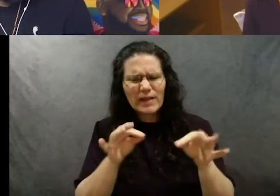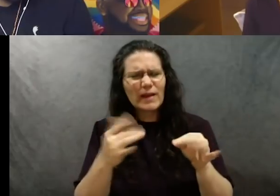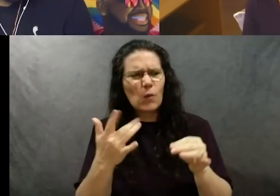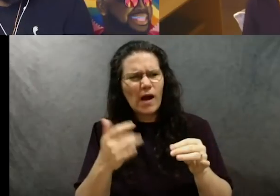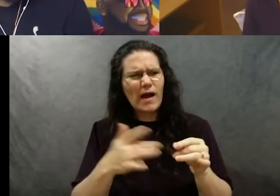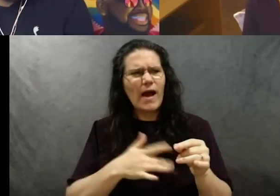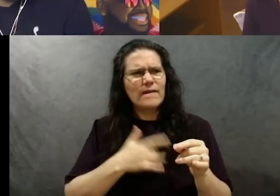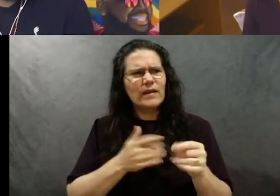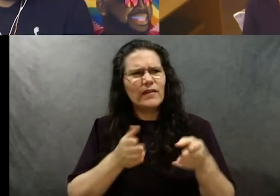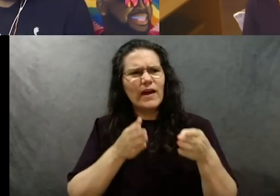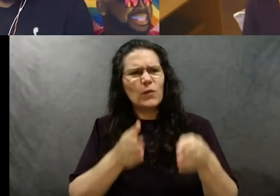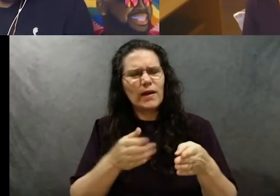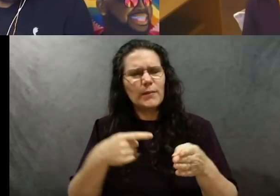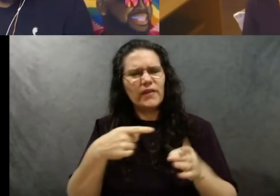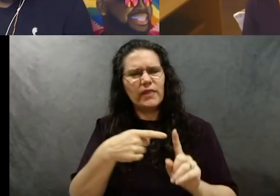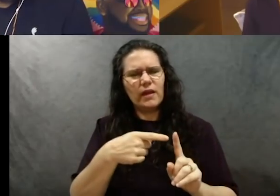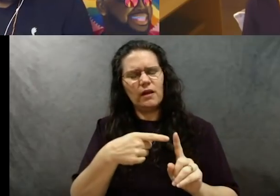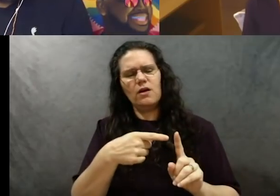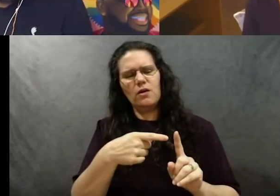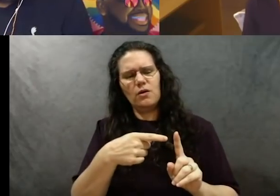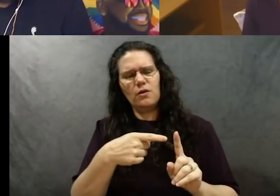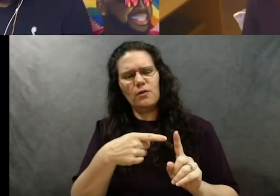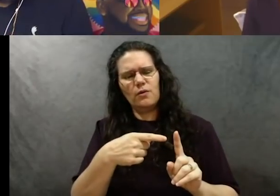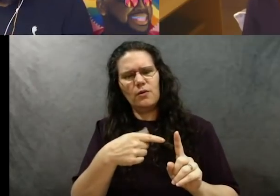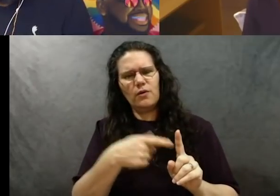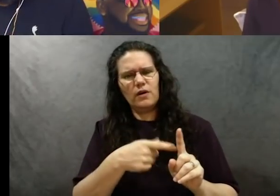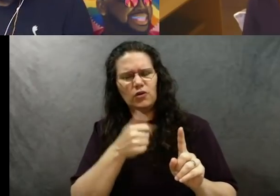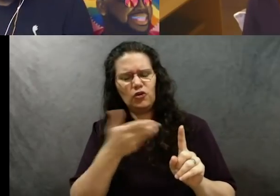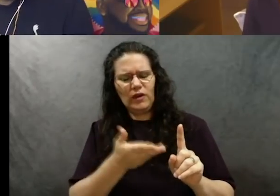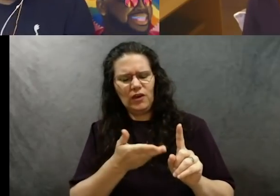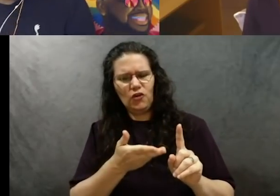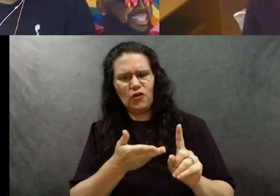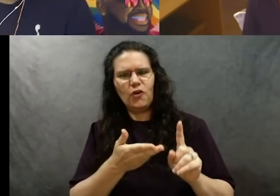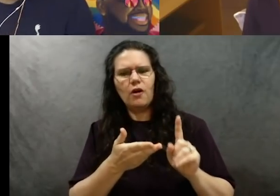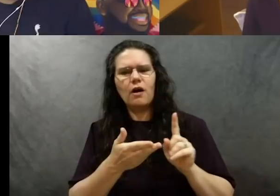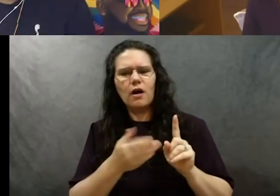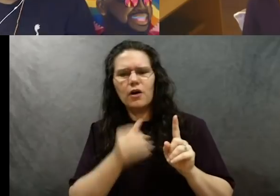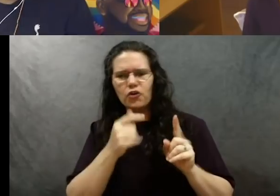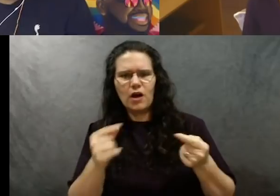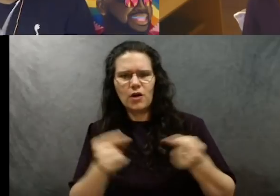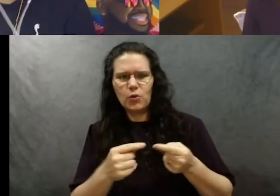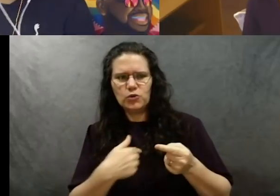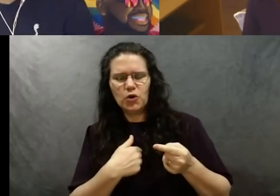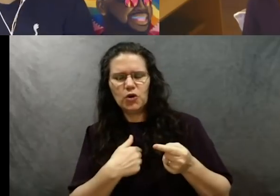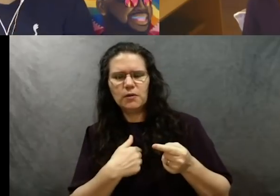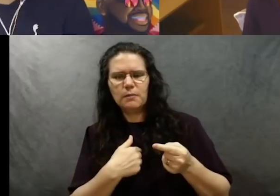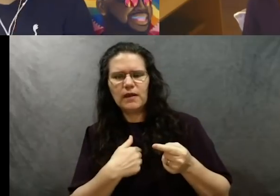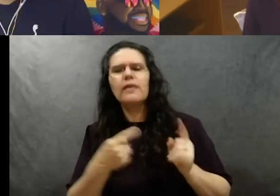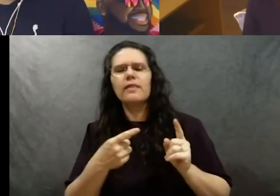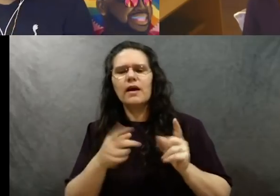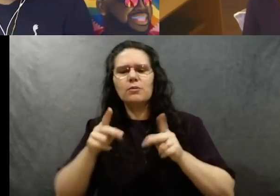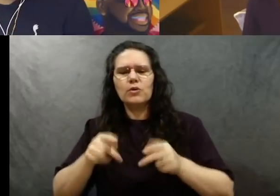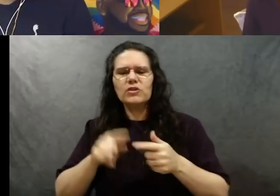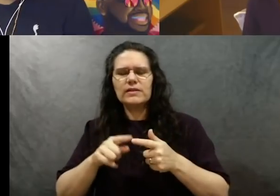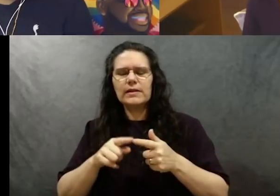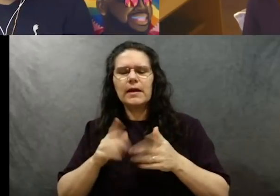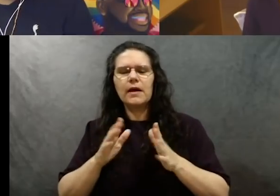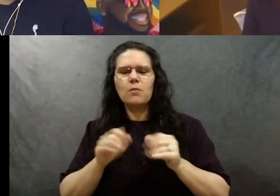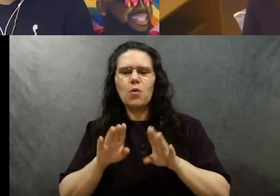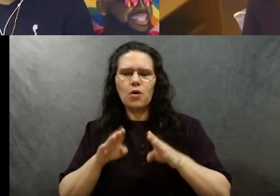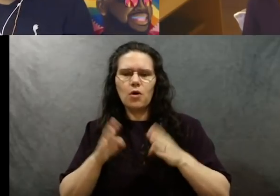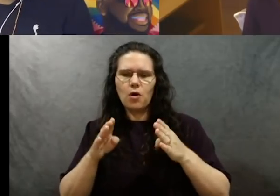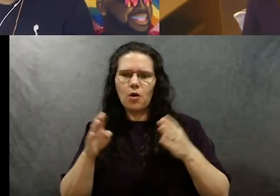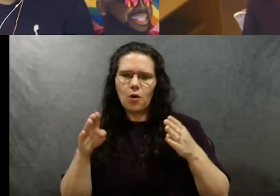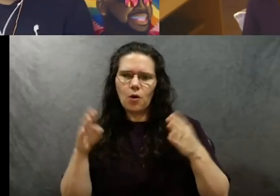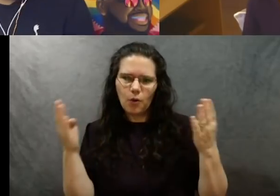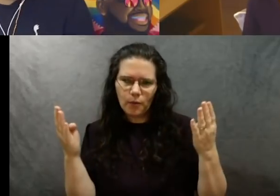sense that we're not there to hurt them. And they begin to let down defenses.